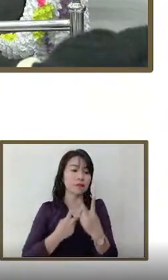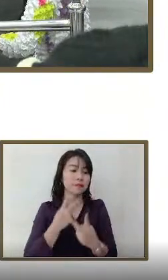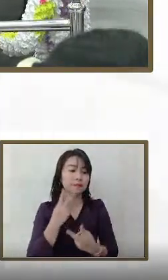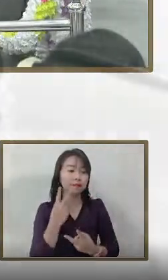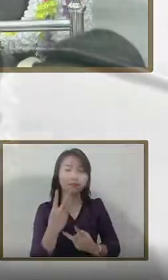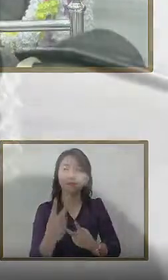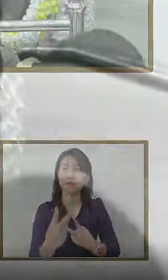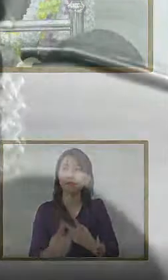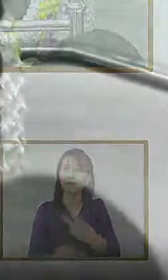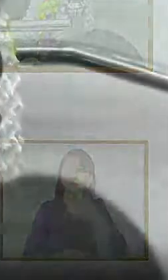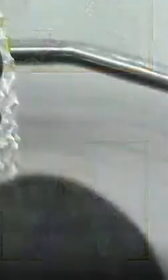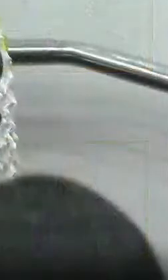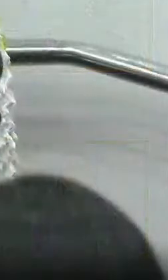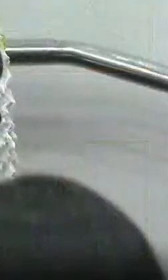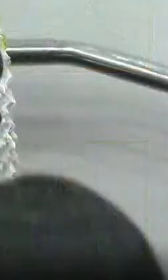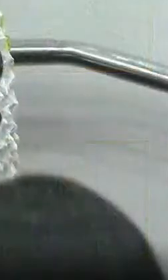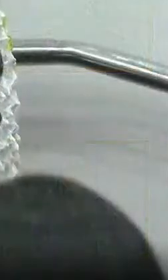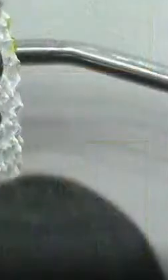voice,